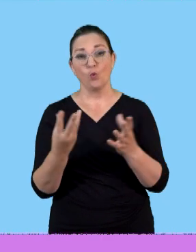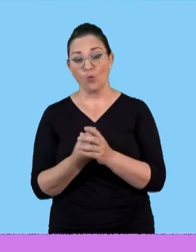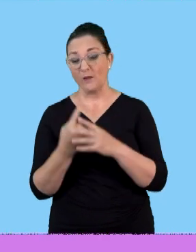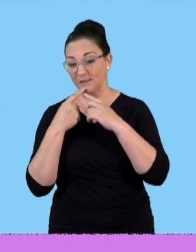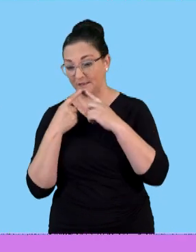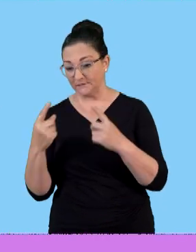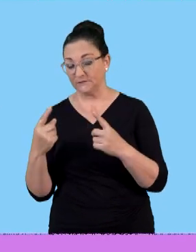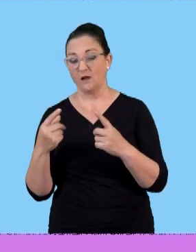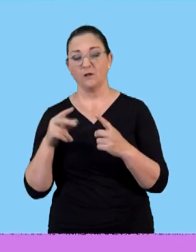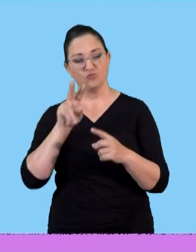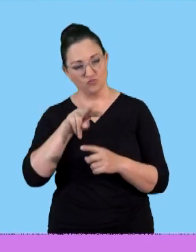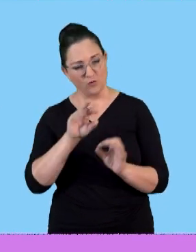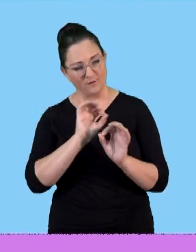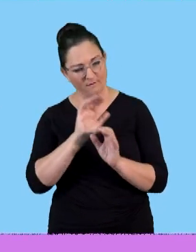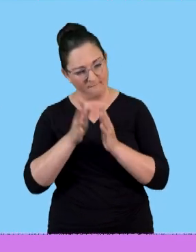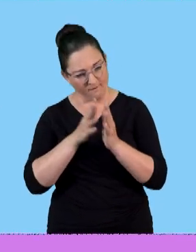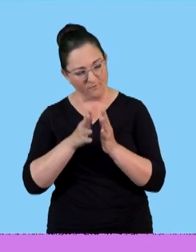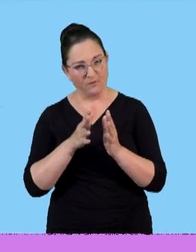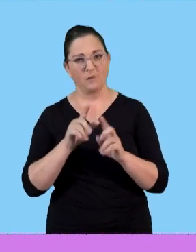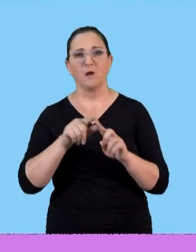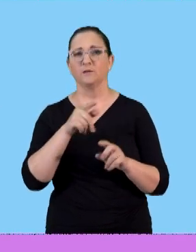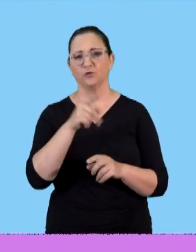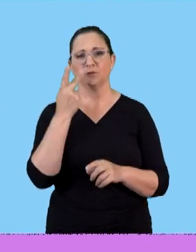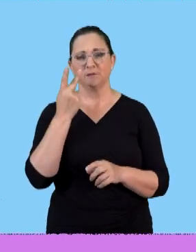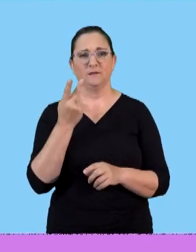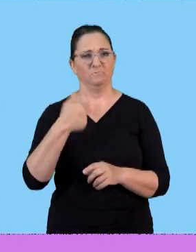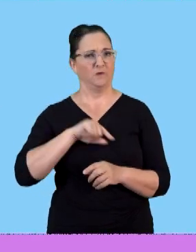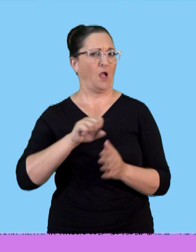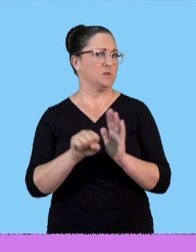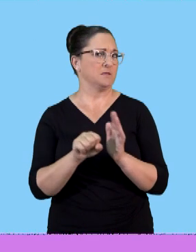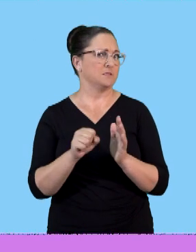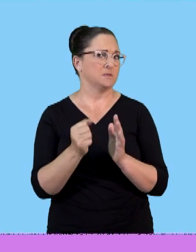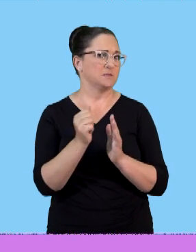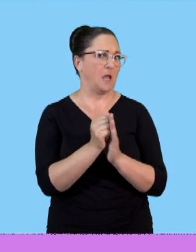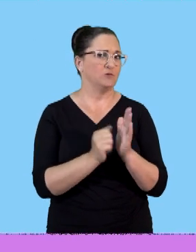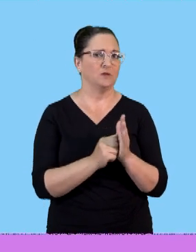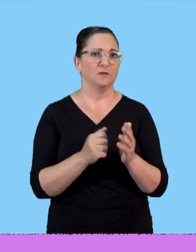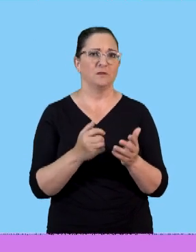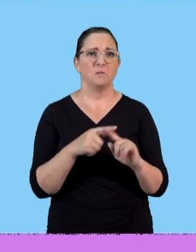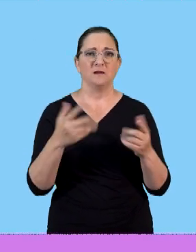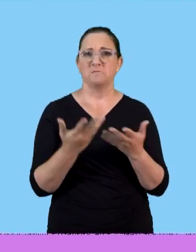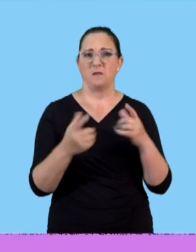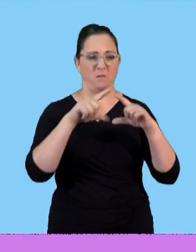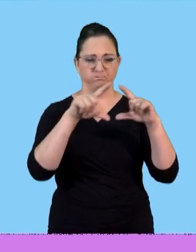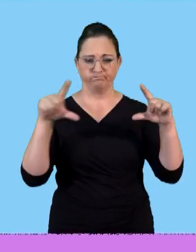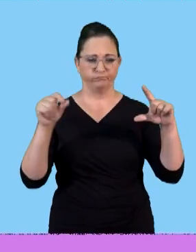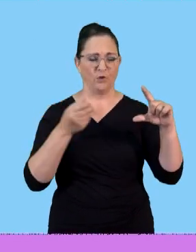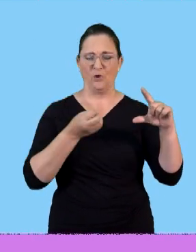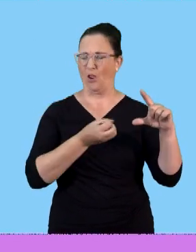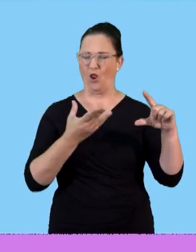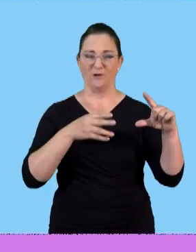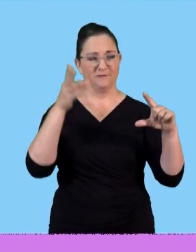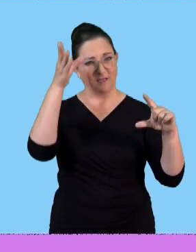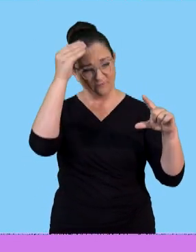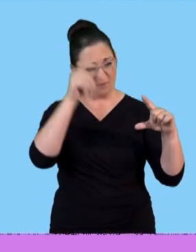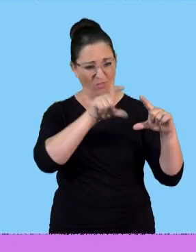and instruction with due diligence. Guys, you've seen and you know in our subject, sometimes we'll give you paragraphs. We give you lots